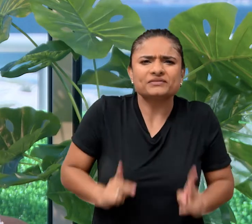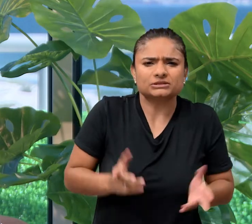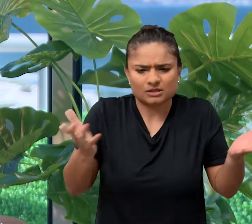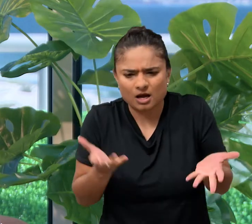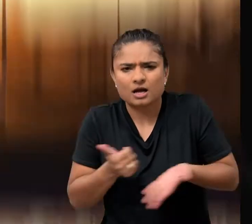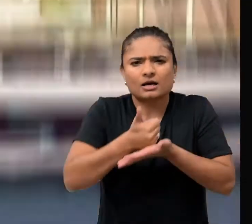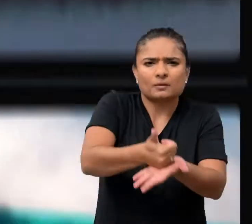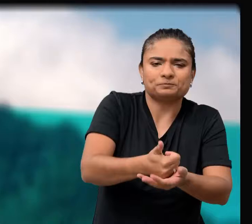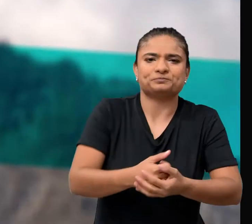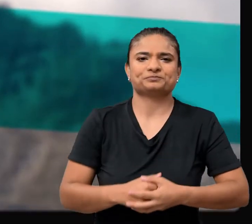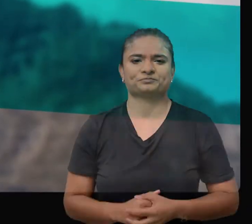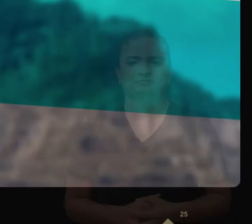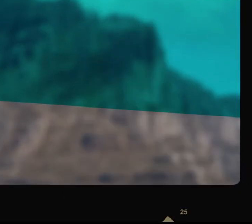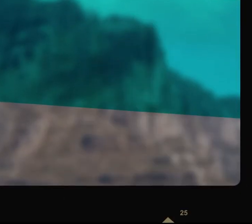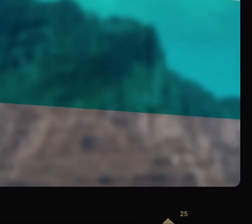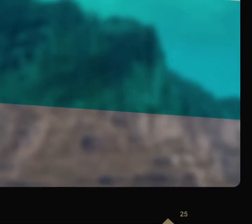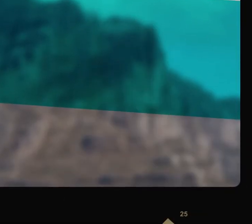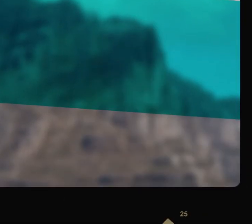medicine. Let's meet her.